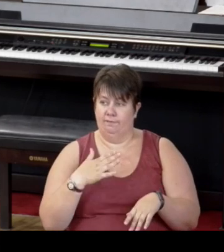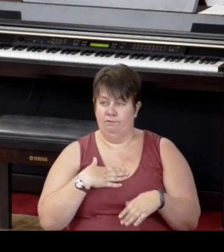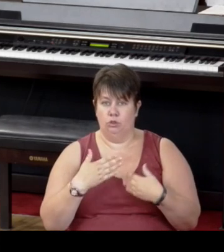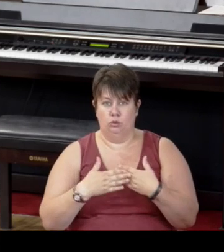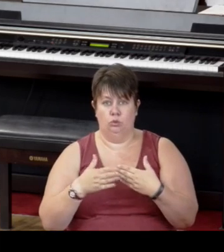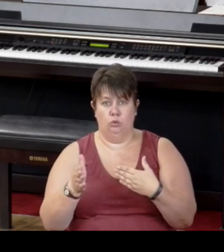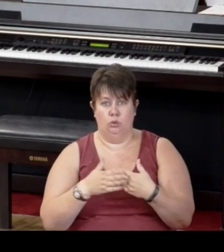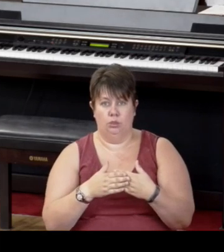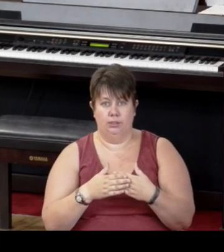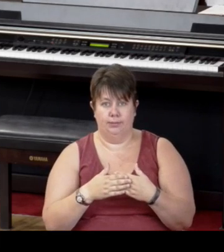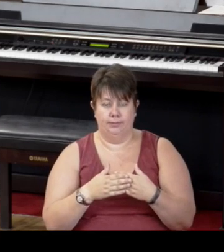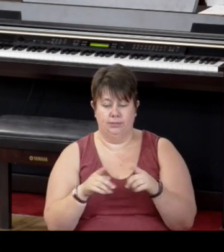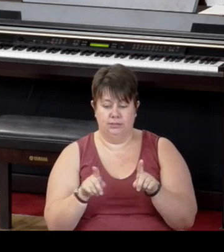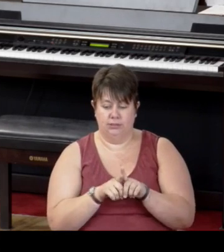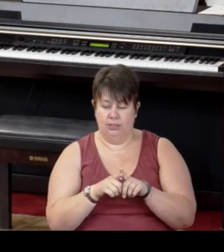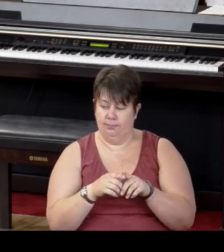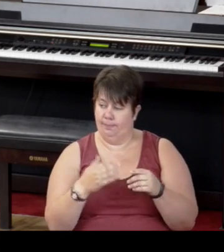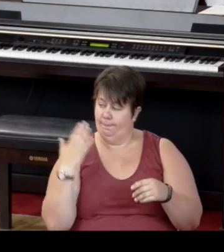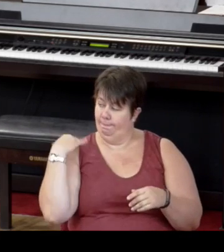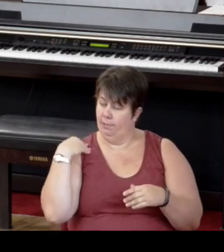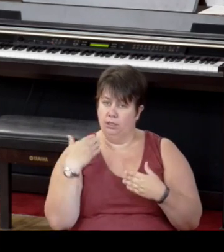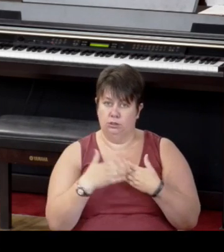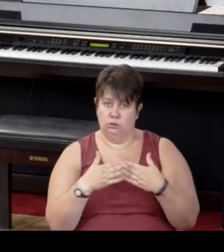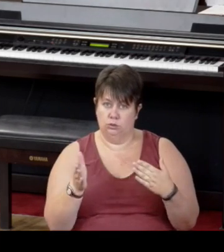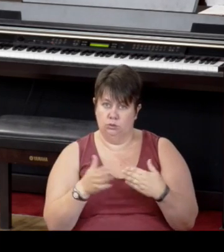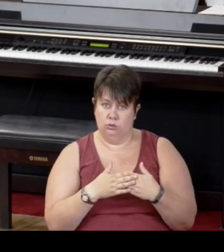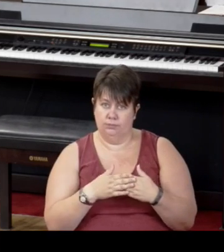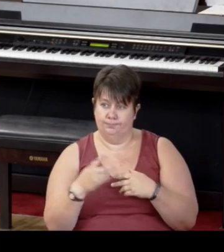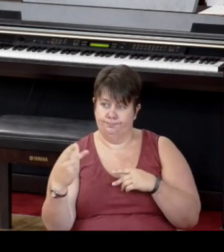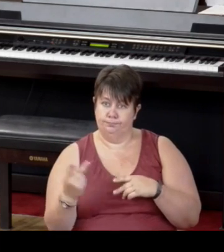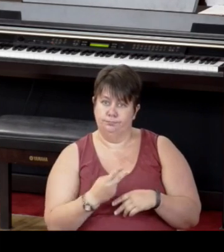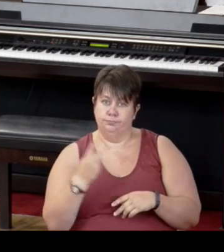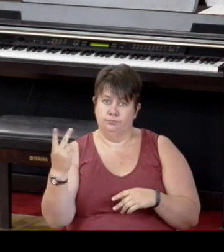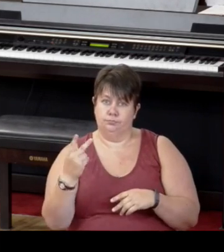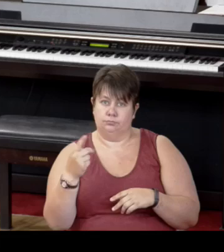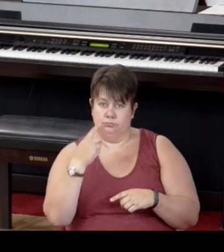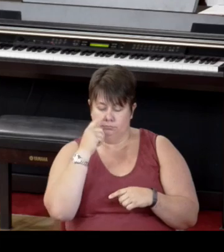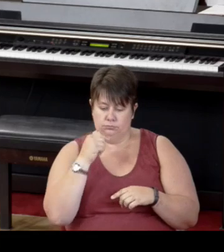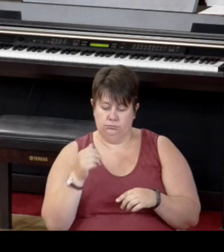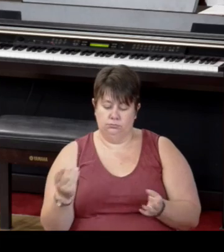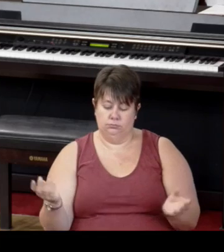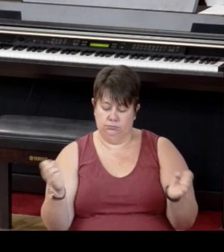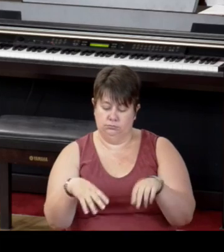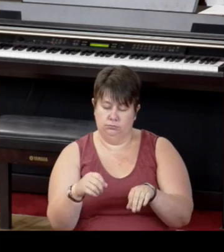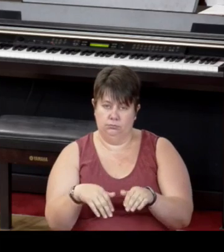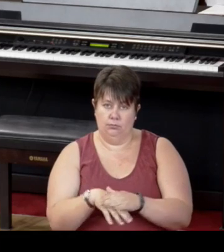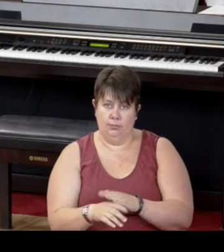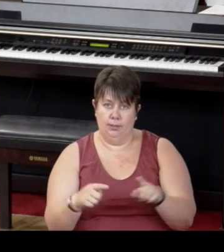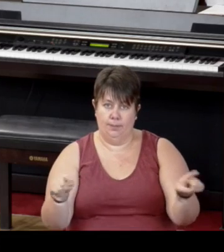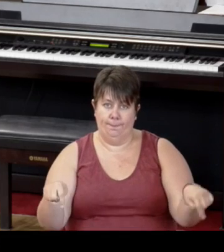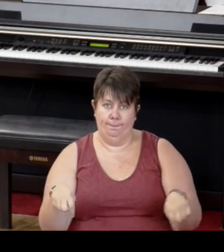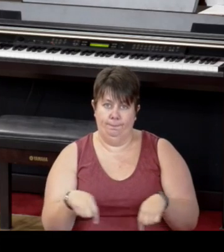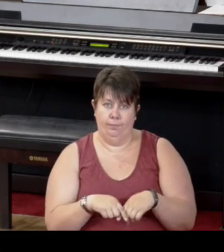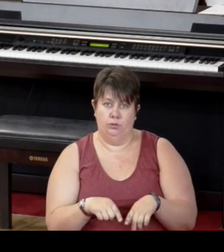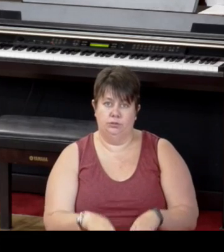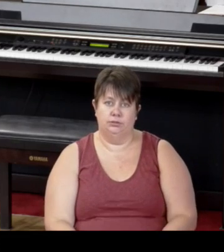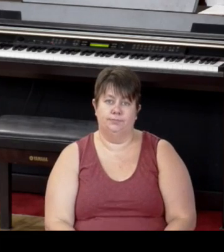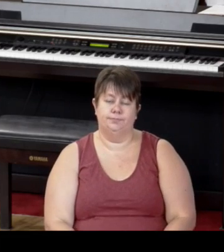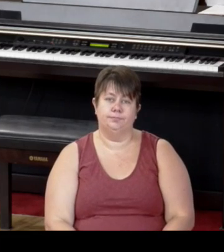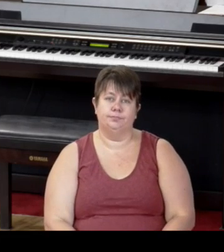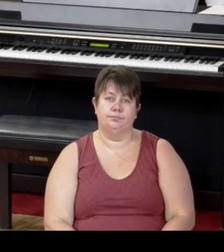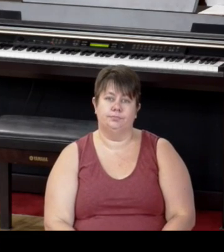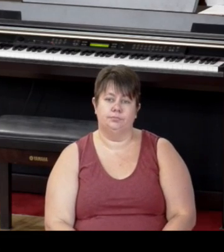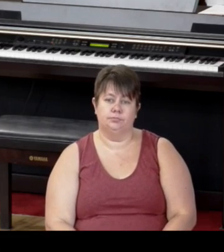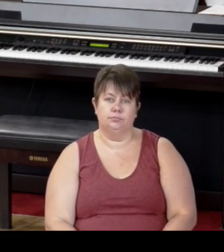the church next Sunday and the following Sunday, so the two following Sundays. And if you'd like to donate, they would be most welcome, and we can let you know in due